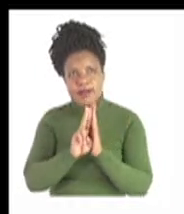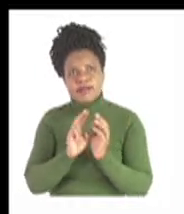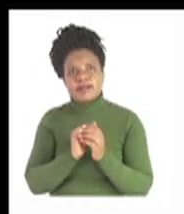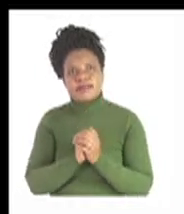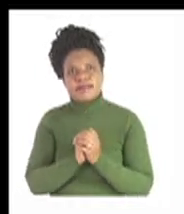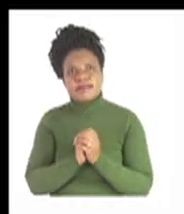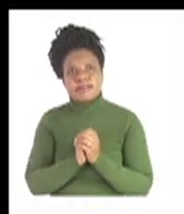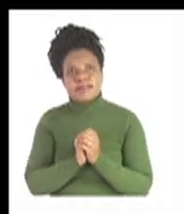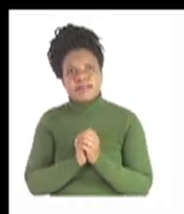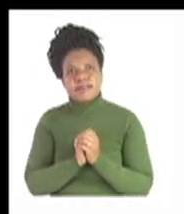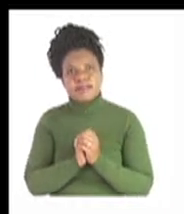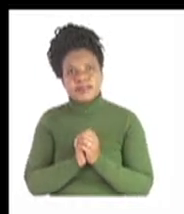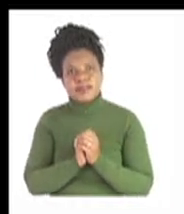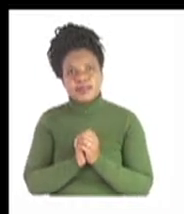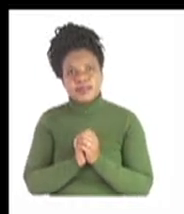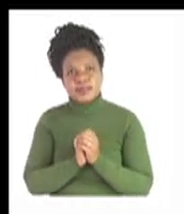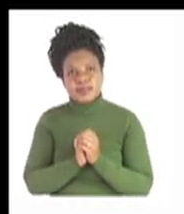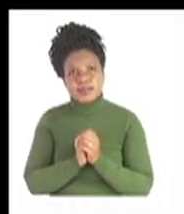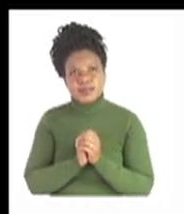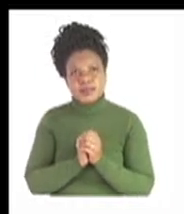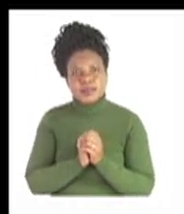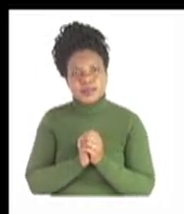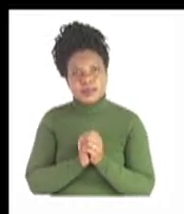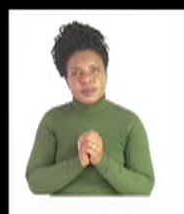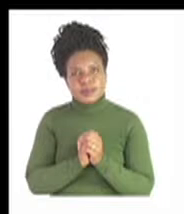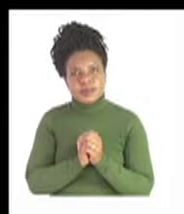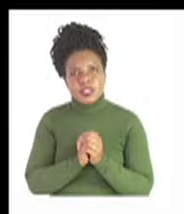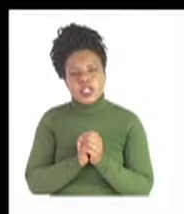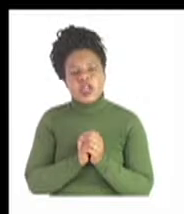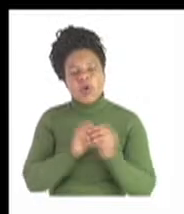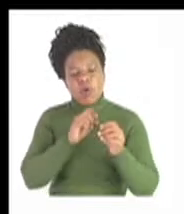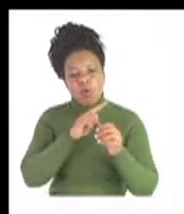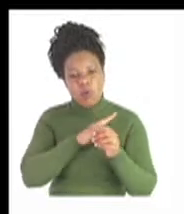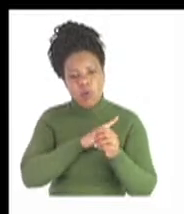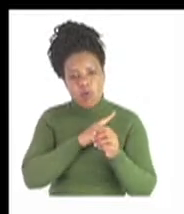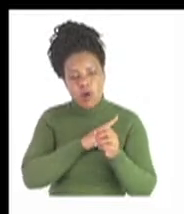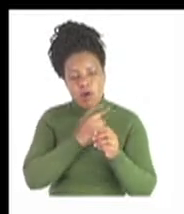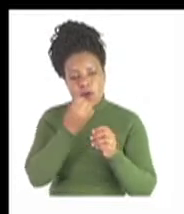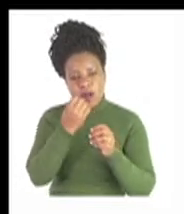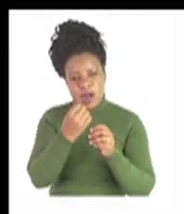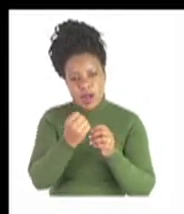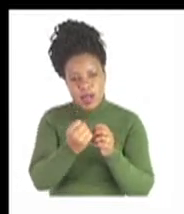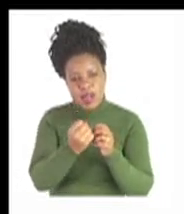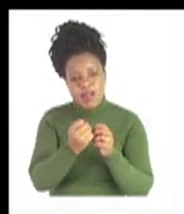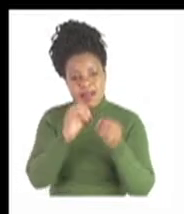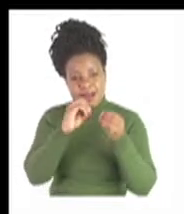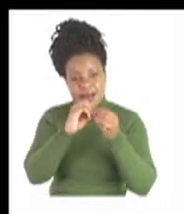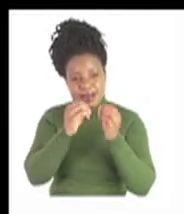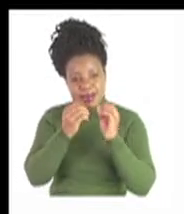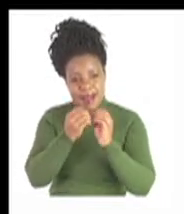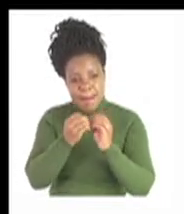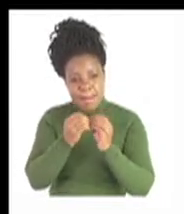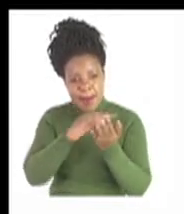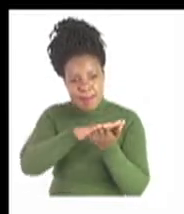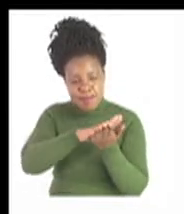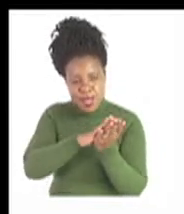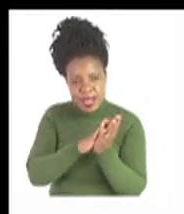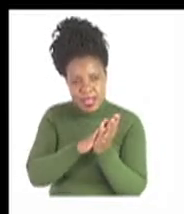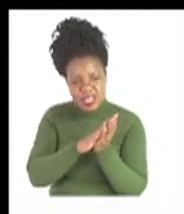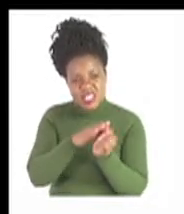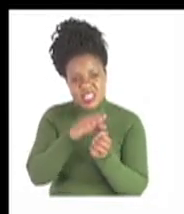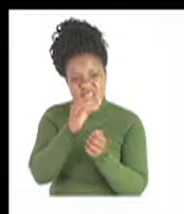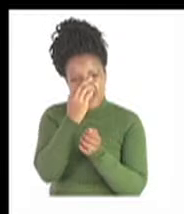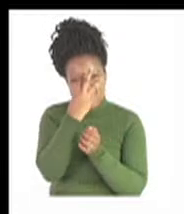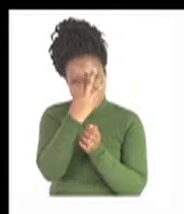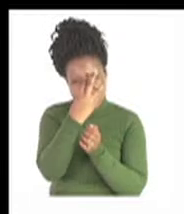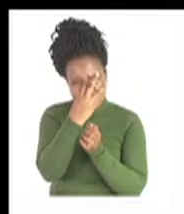That is why there is a little 3 to the top right of the number, which that